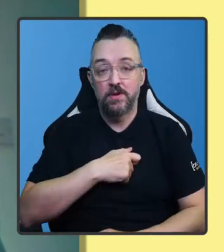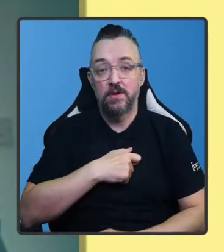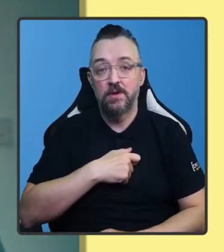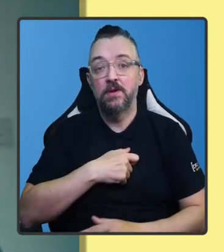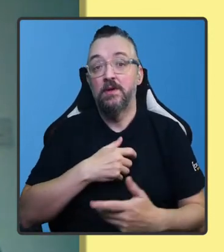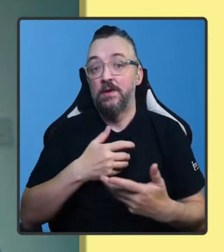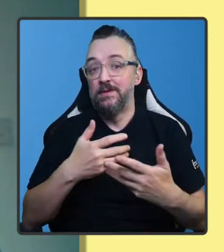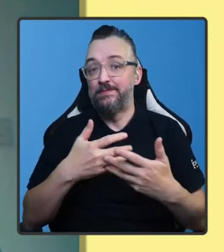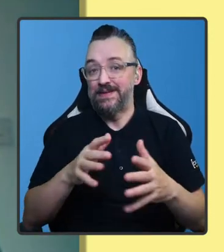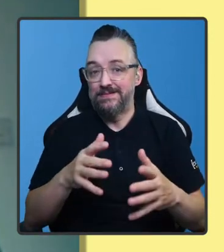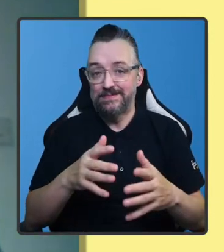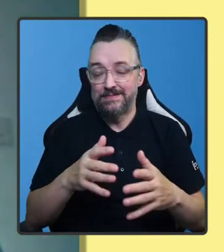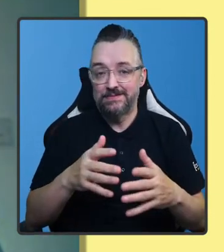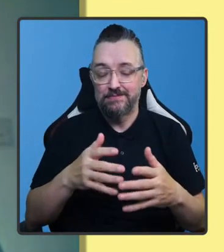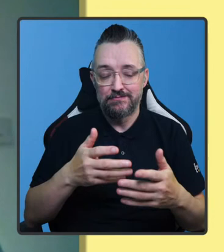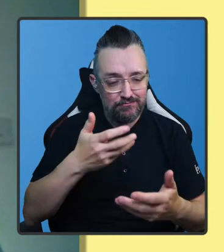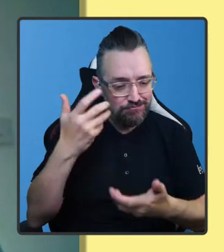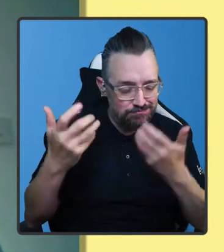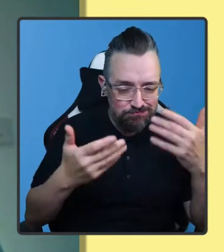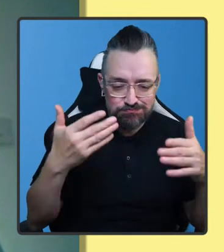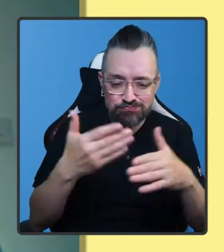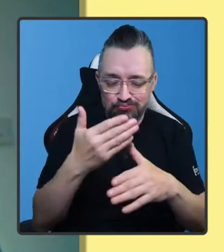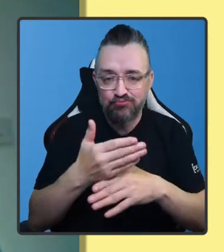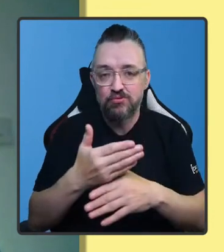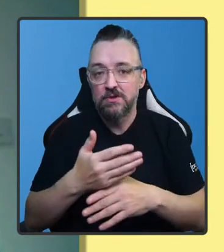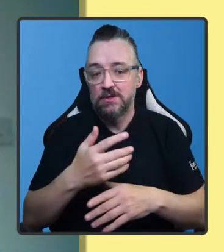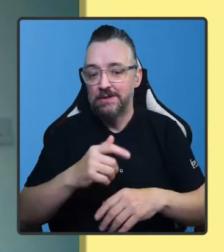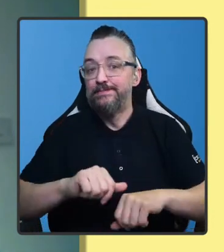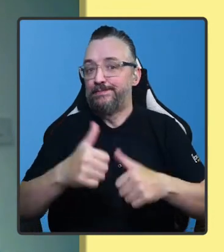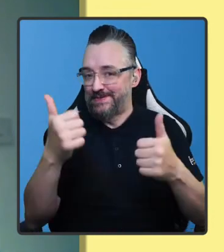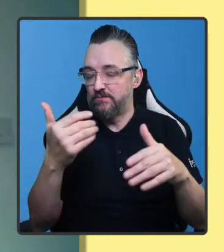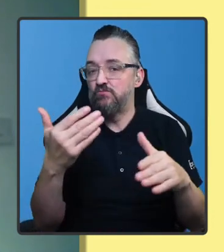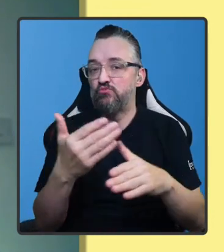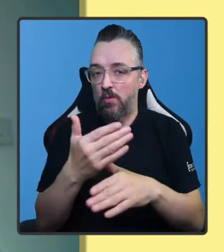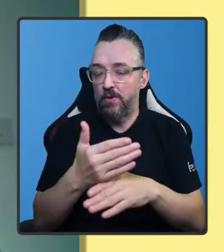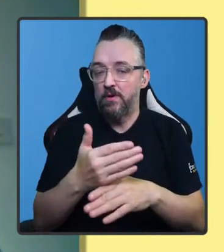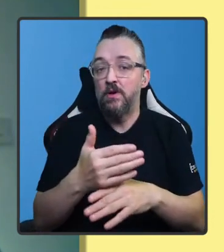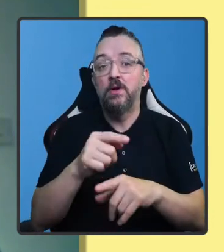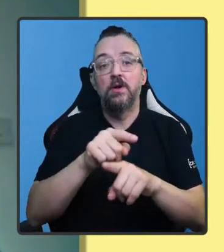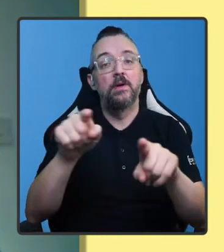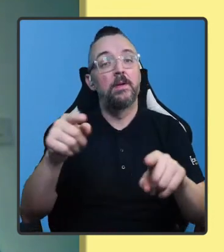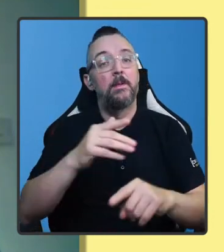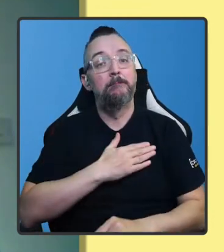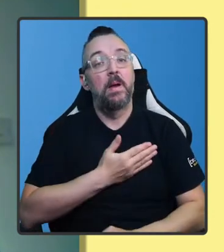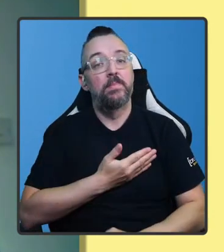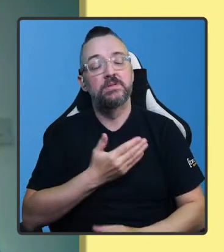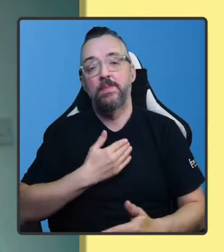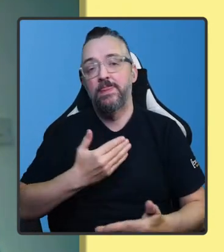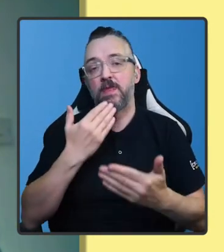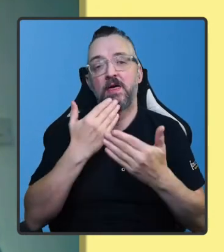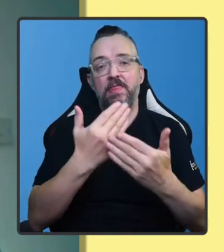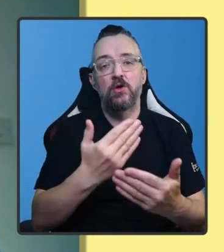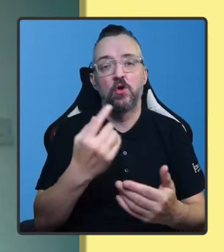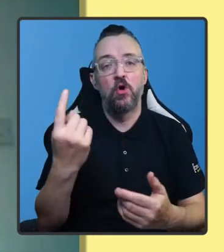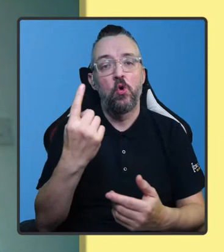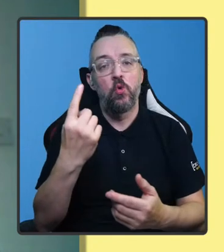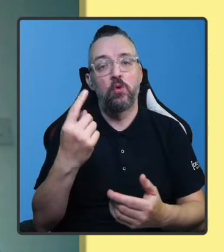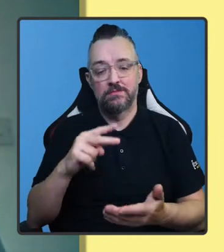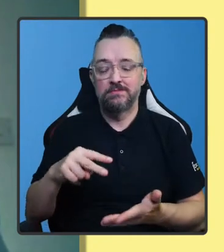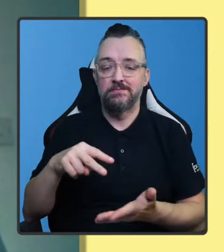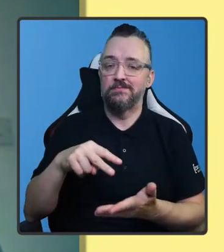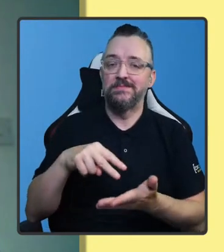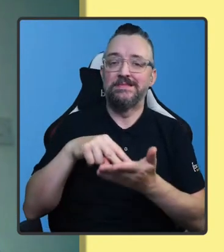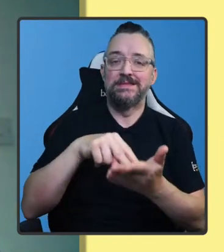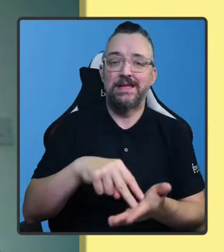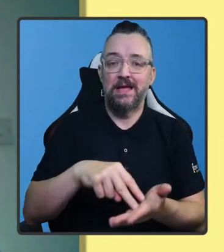can. I think it's done a very good job, and I thank all the members, particularly those who are standing again. I take no position